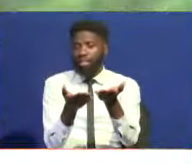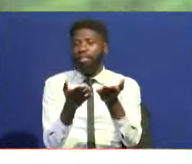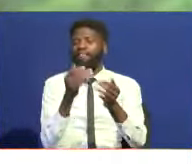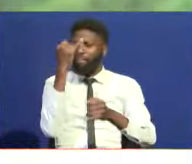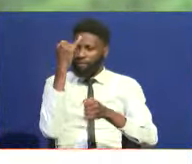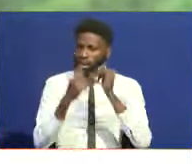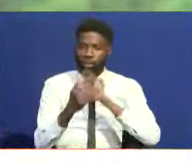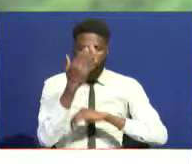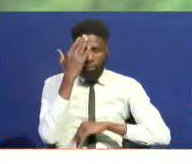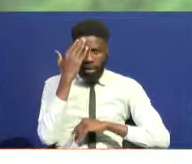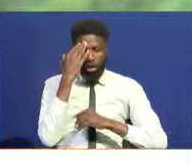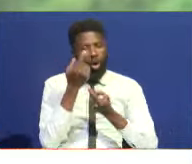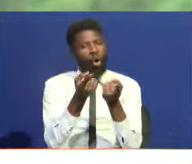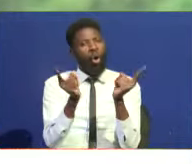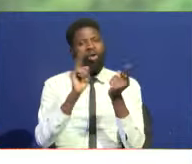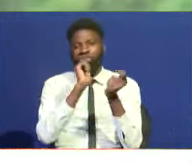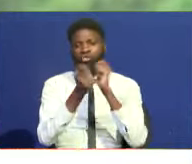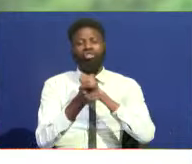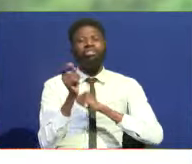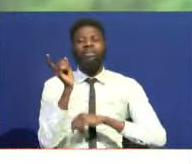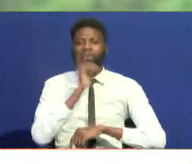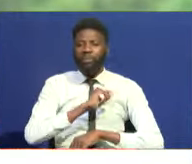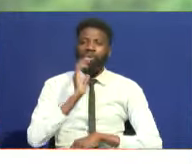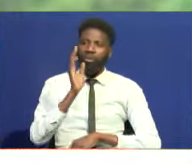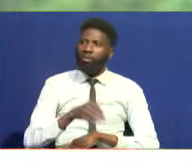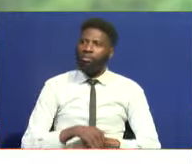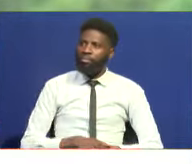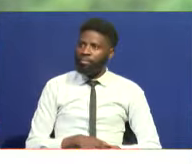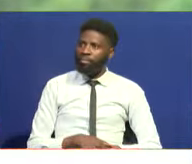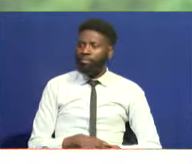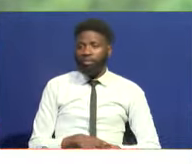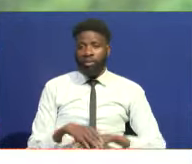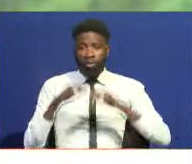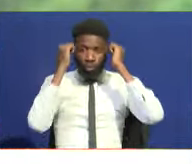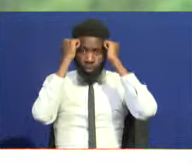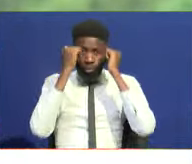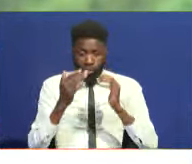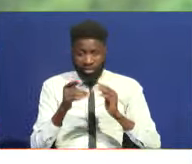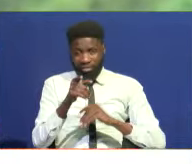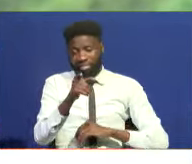As we gather here today, students due to join universities